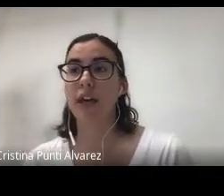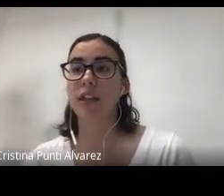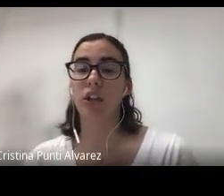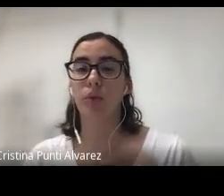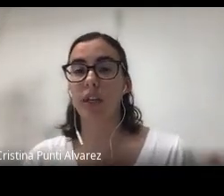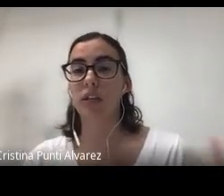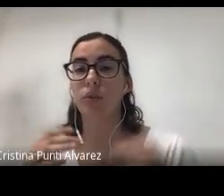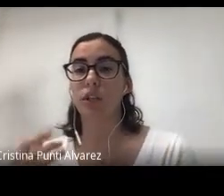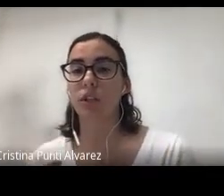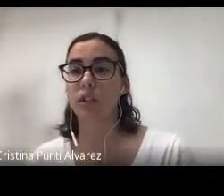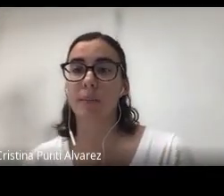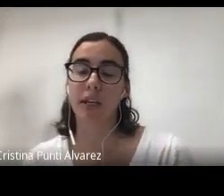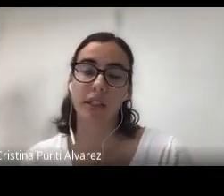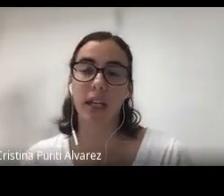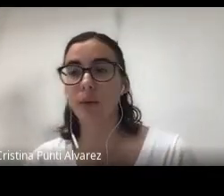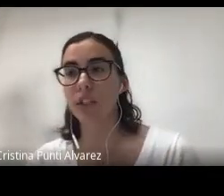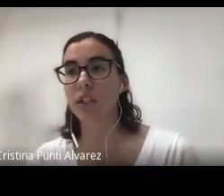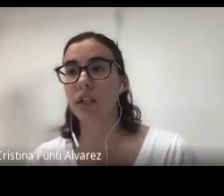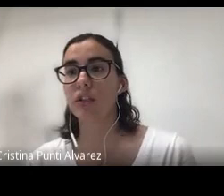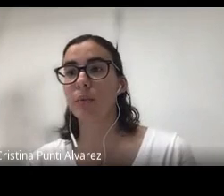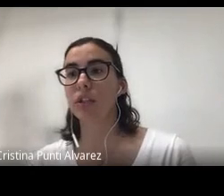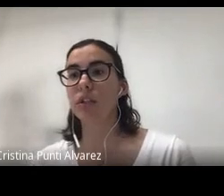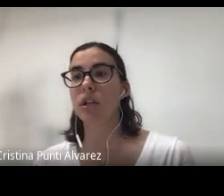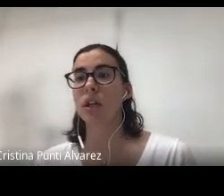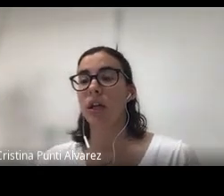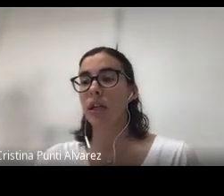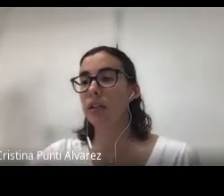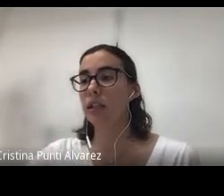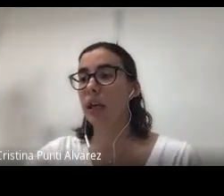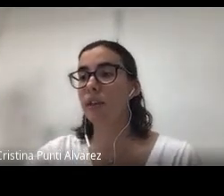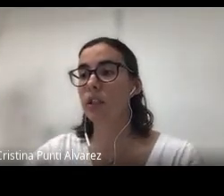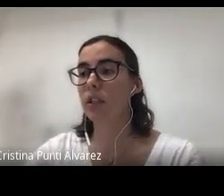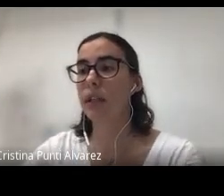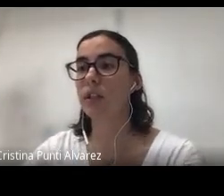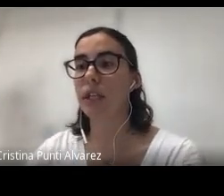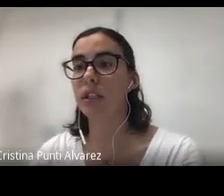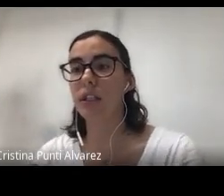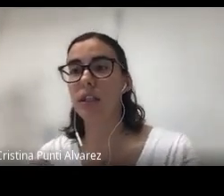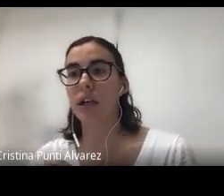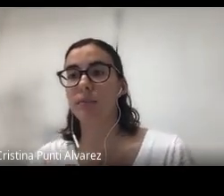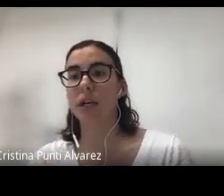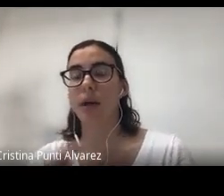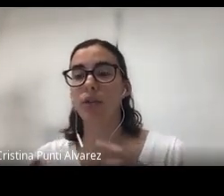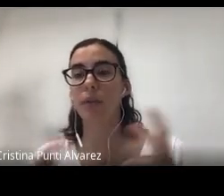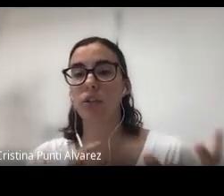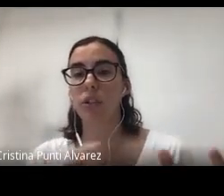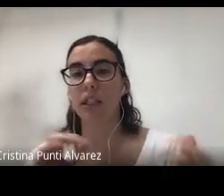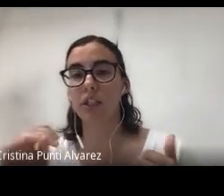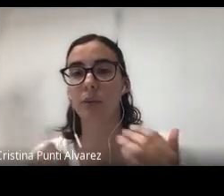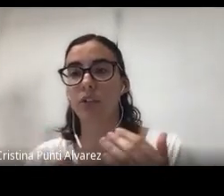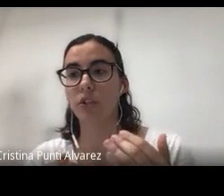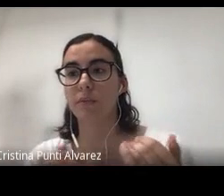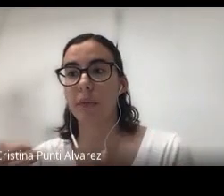deaf, and the other ones were American Sign Language interpreters. In these graphics here under, you can see the amount of videos